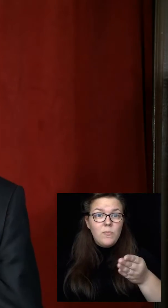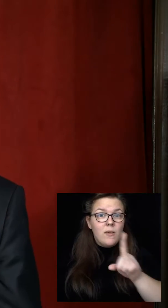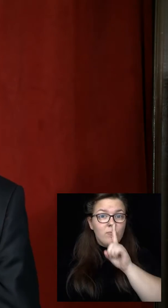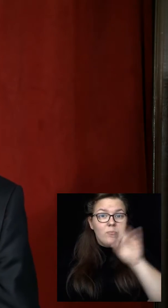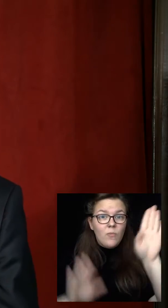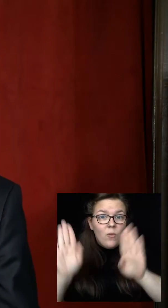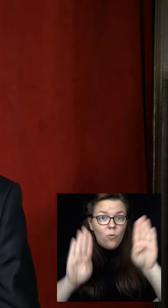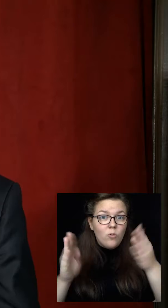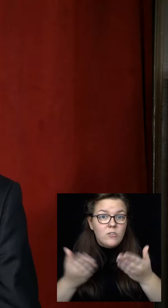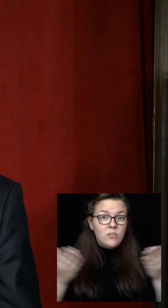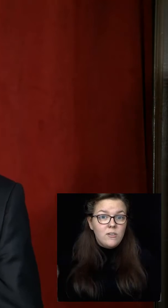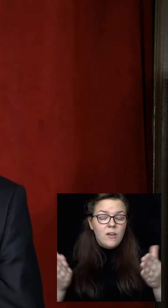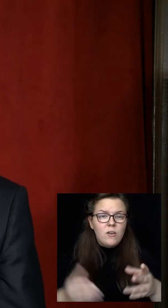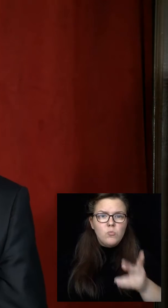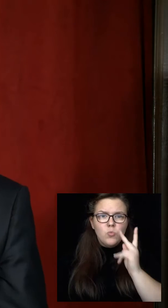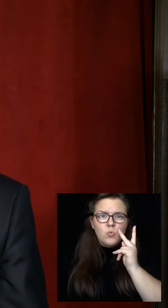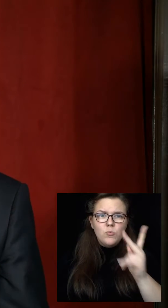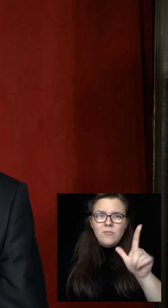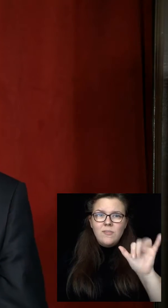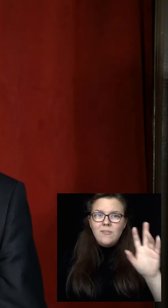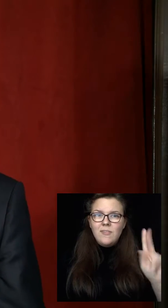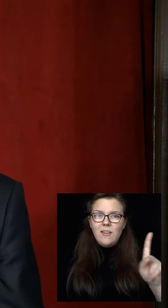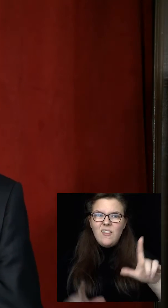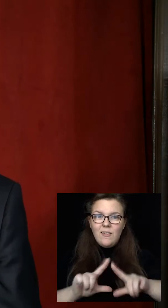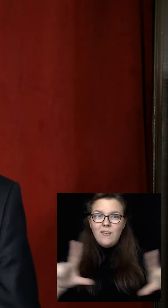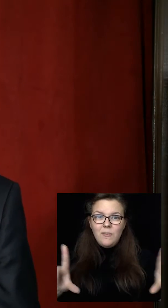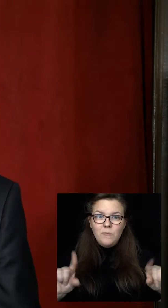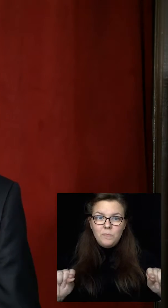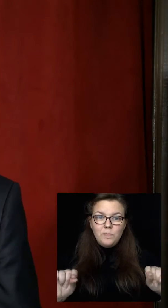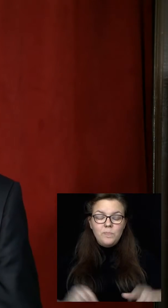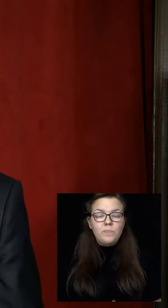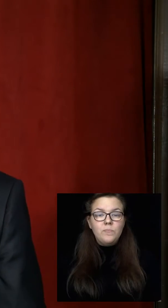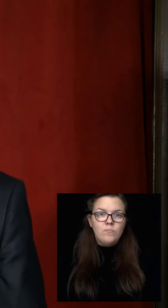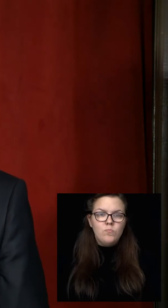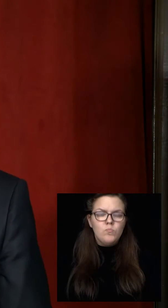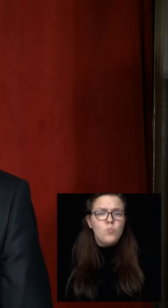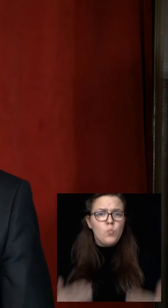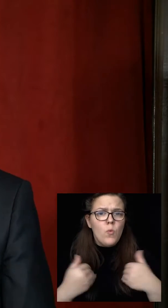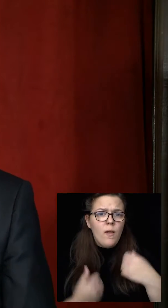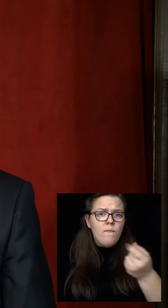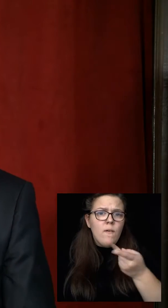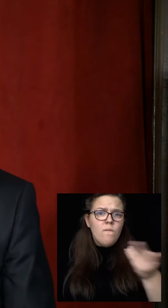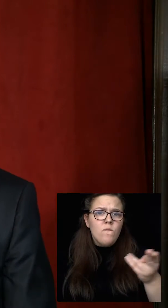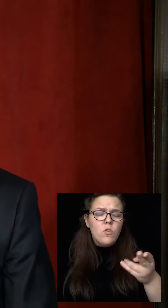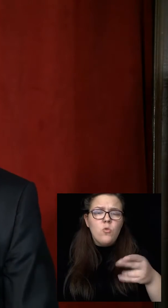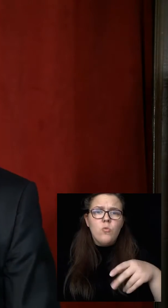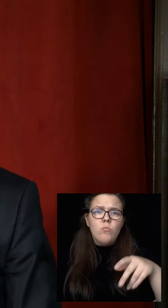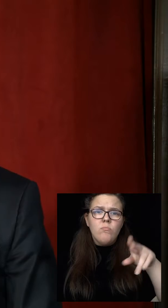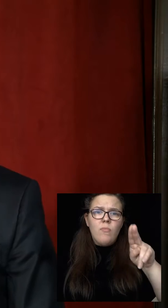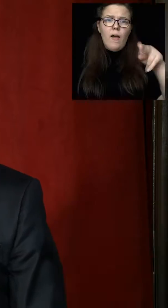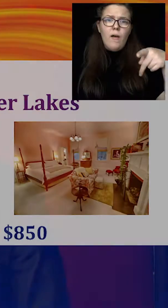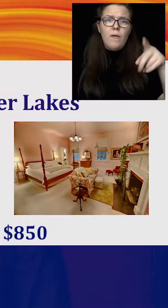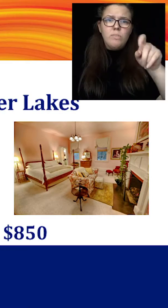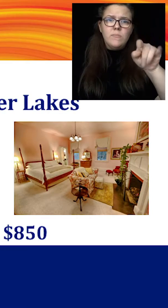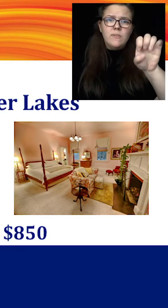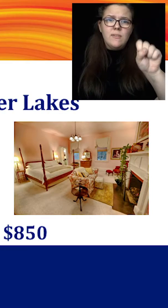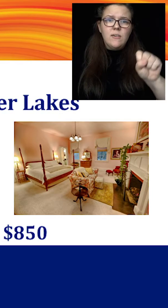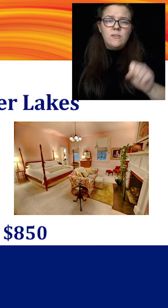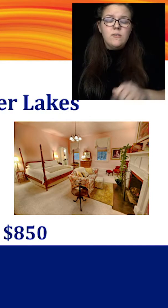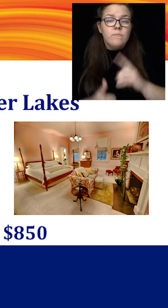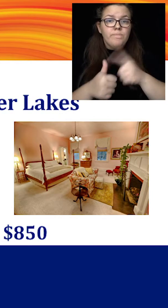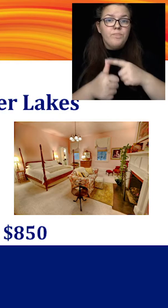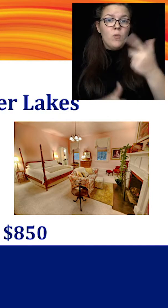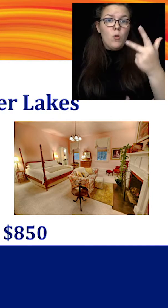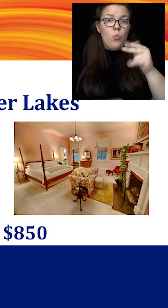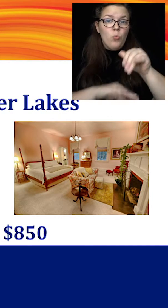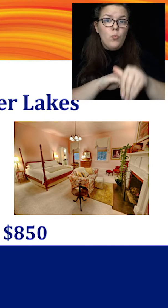auction items. Visit our silent auction at the link below. Just a few items to update for you. A